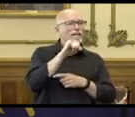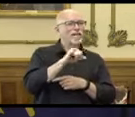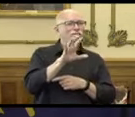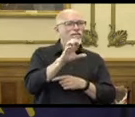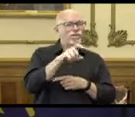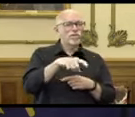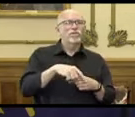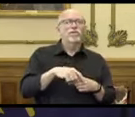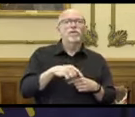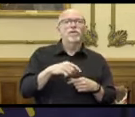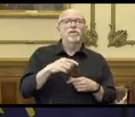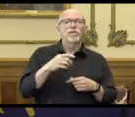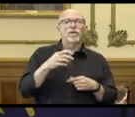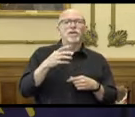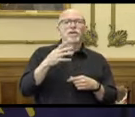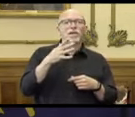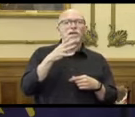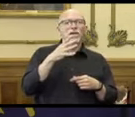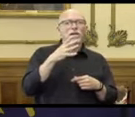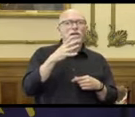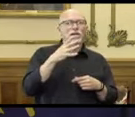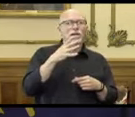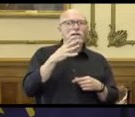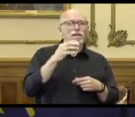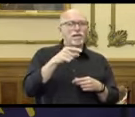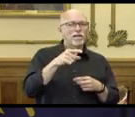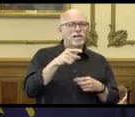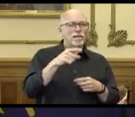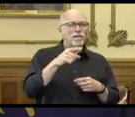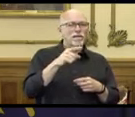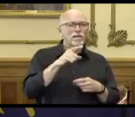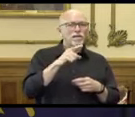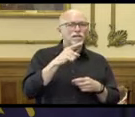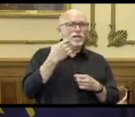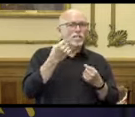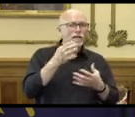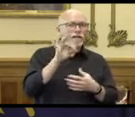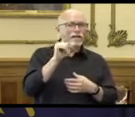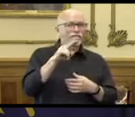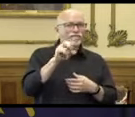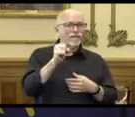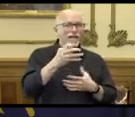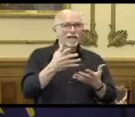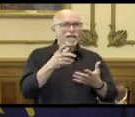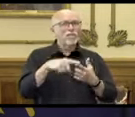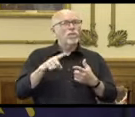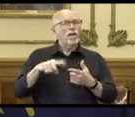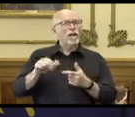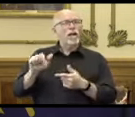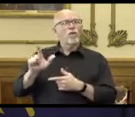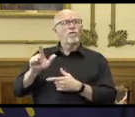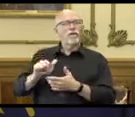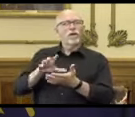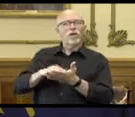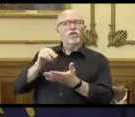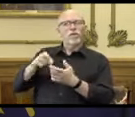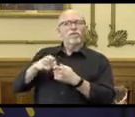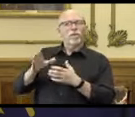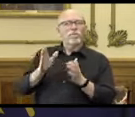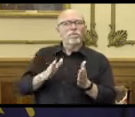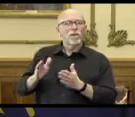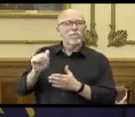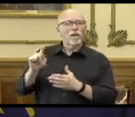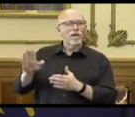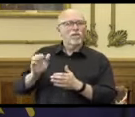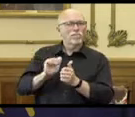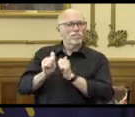here. With the new level of 25% of fans at Indy, what can Louisville learn from the preparations at the Motor